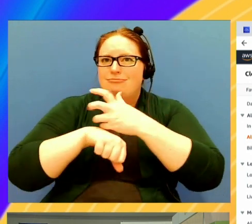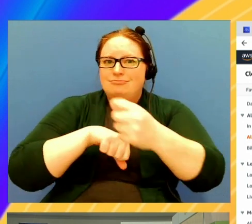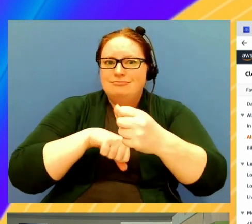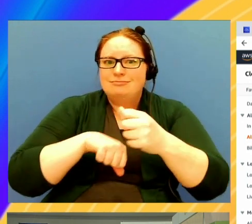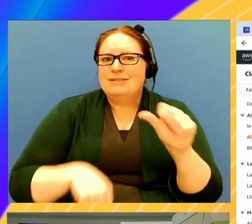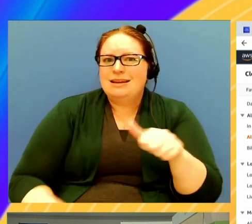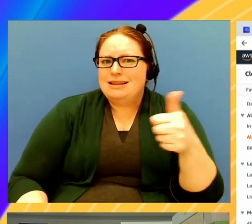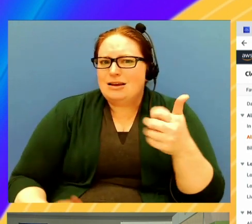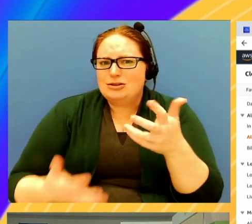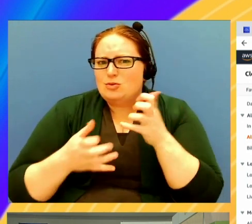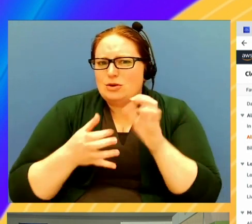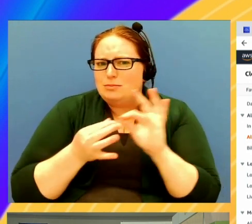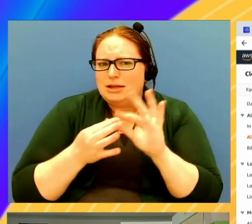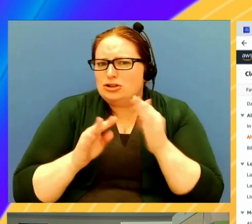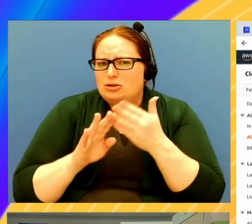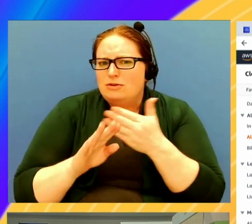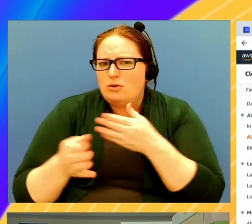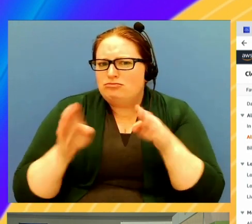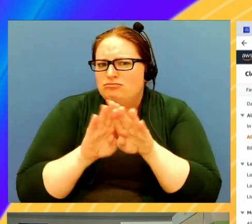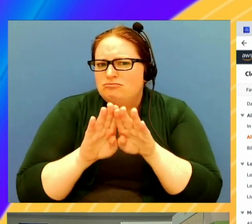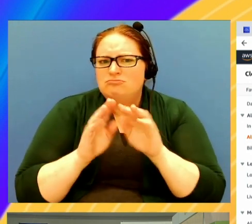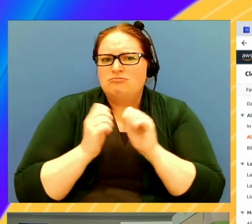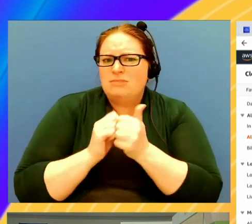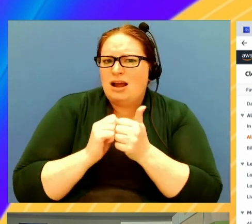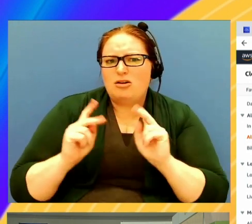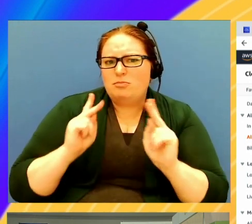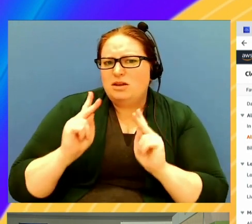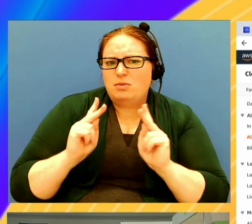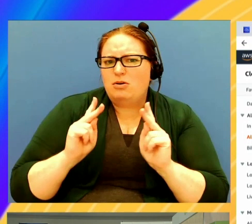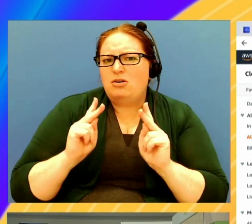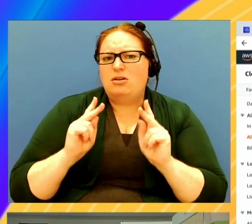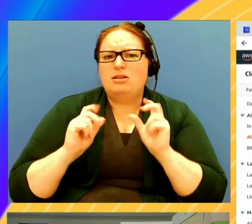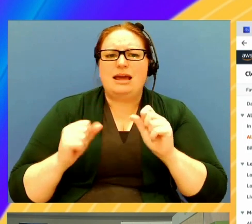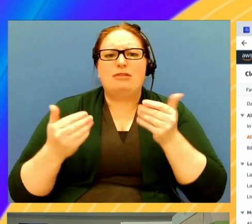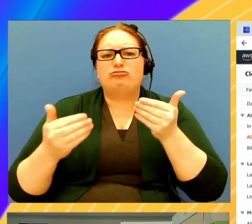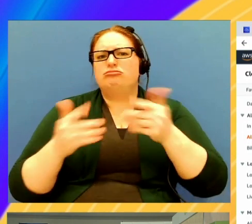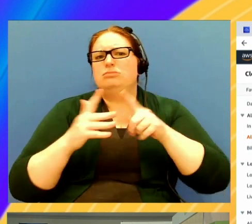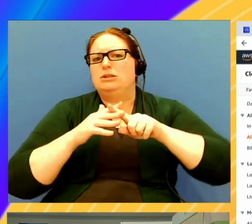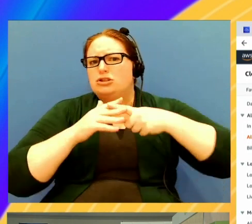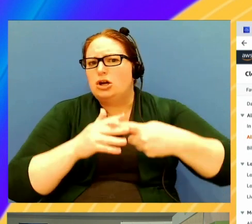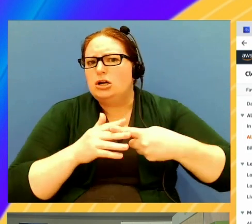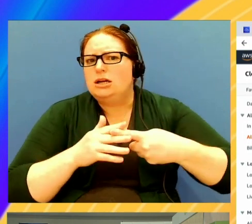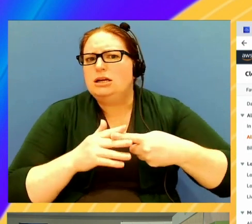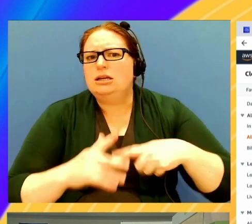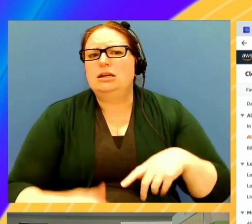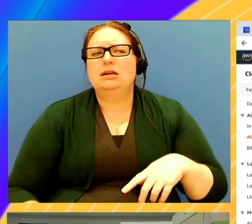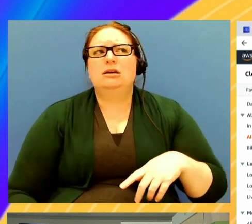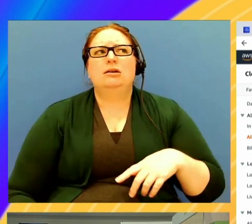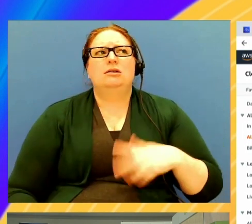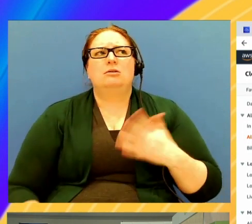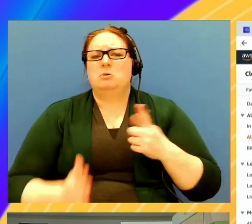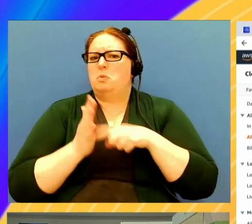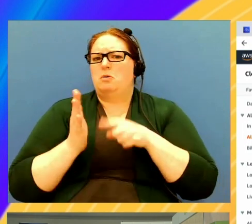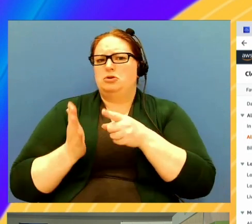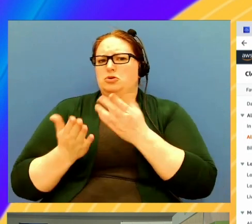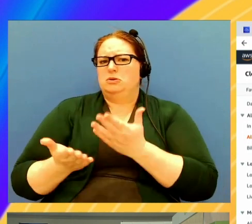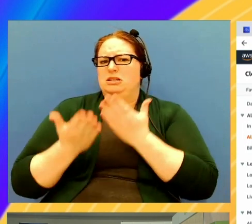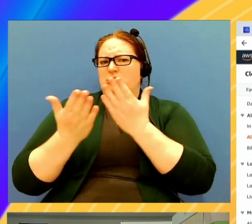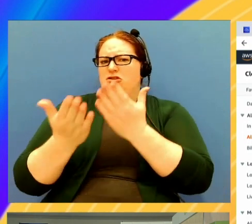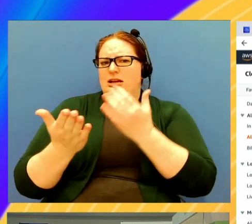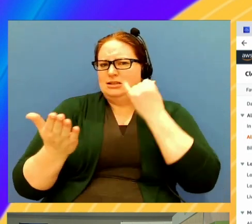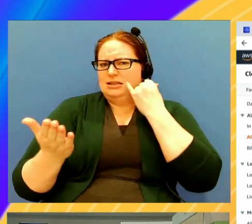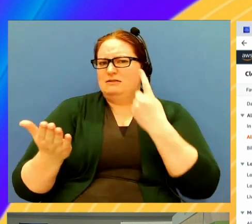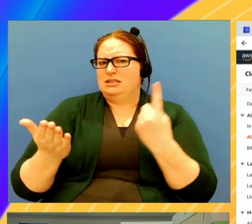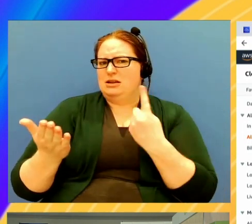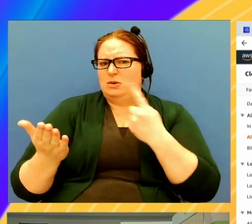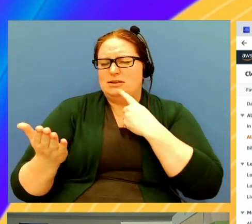to mention before we wrap up? How people can get started? what would you suggest if someone comes, hey, I need